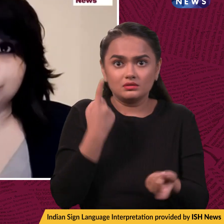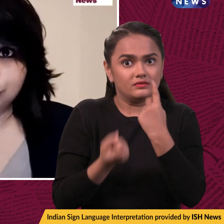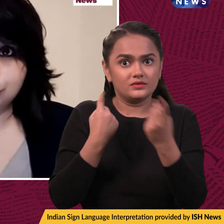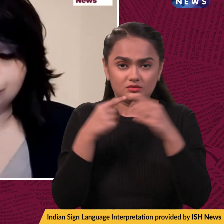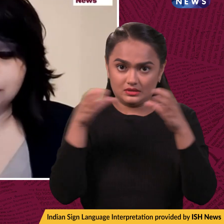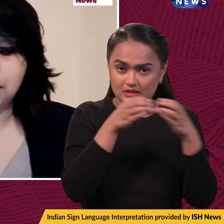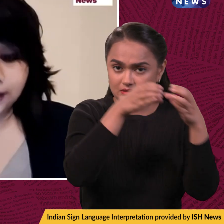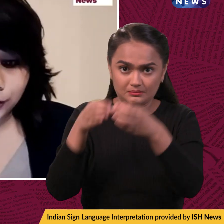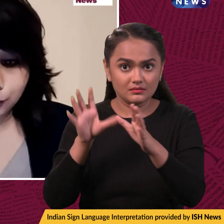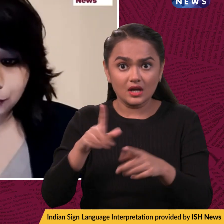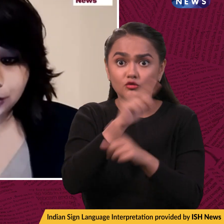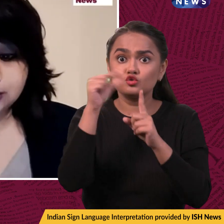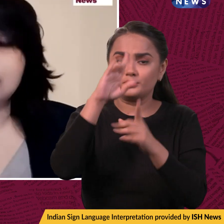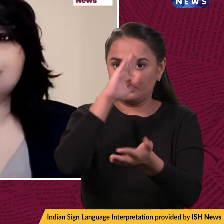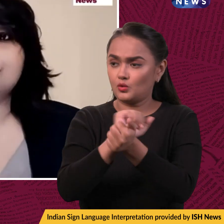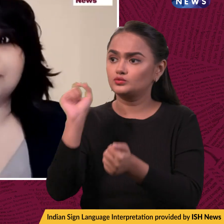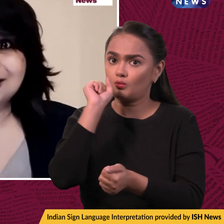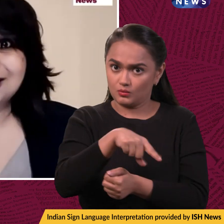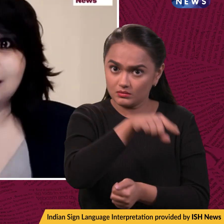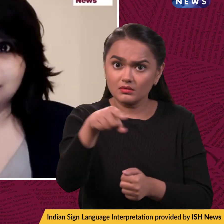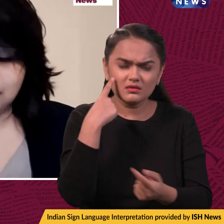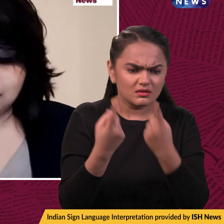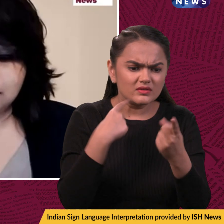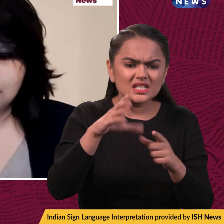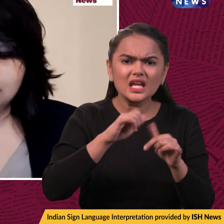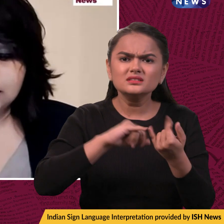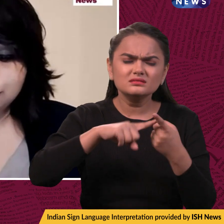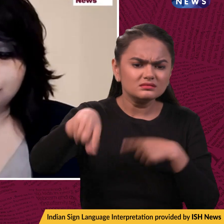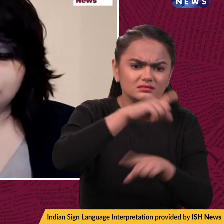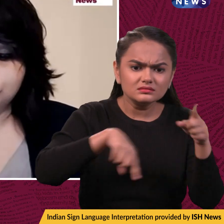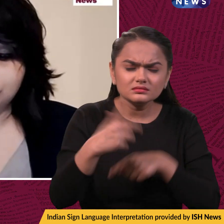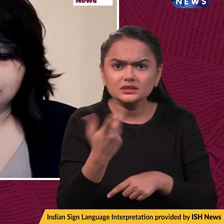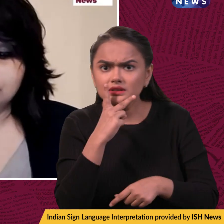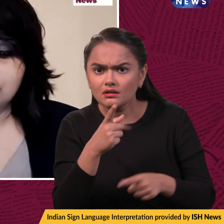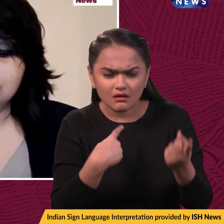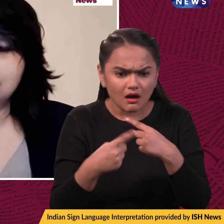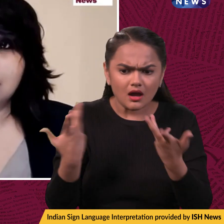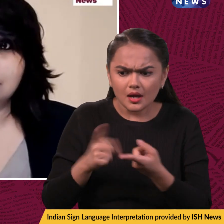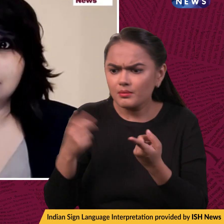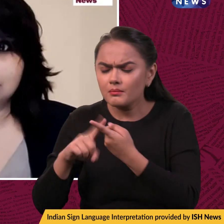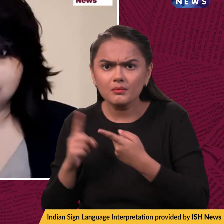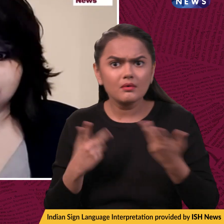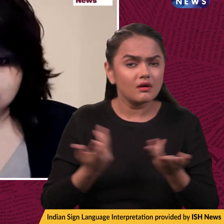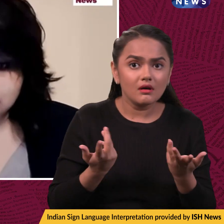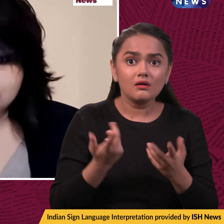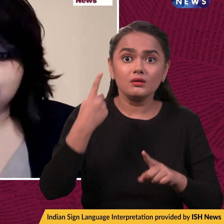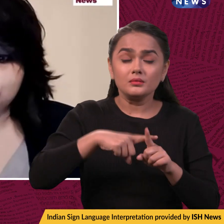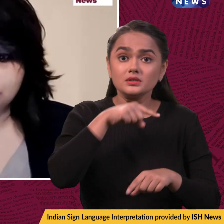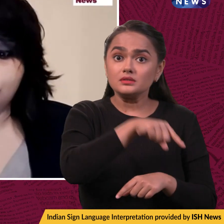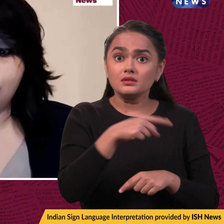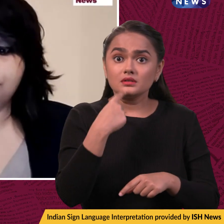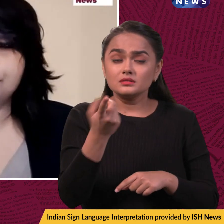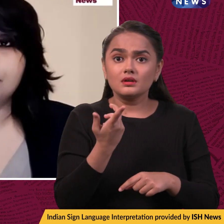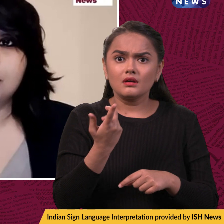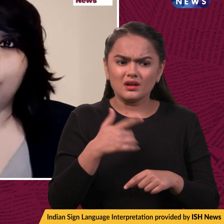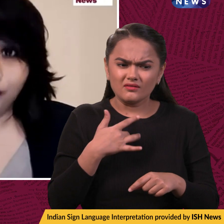team constituted by the UP police to investigate the case needs to be upgraded as it consists